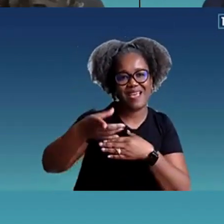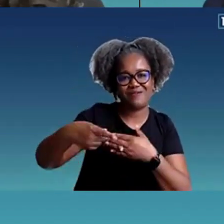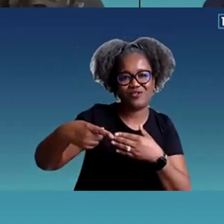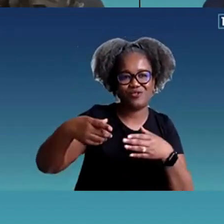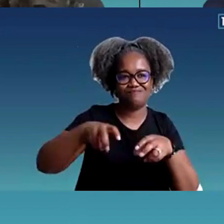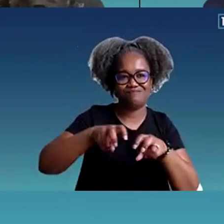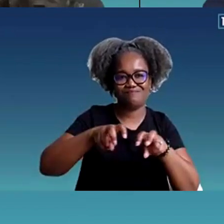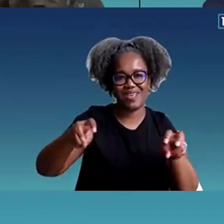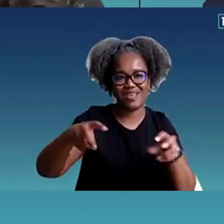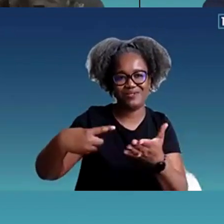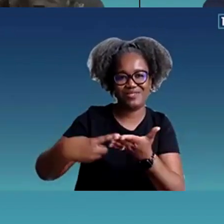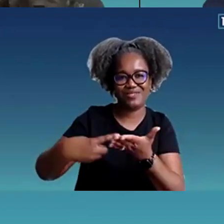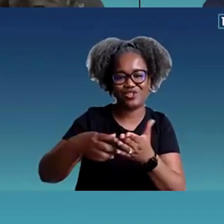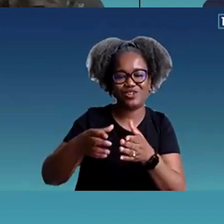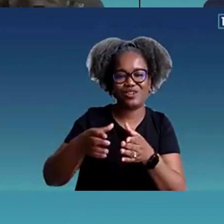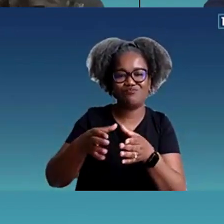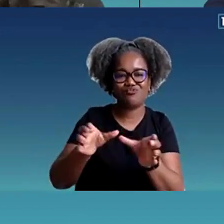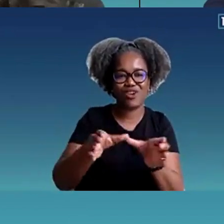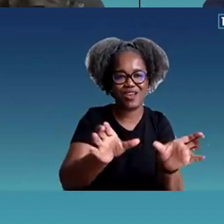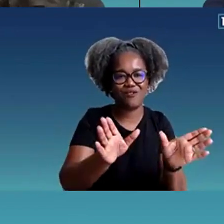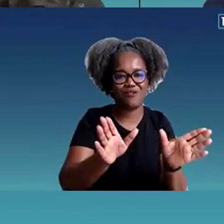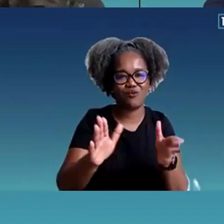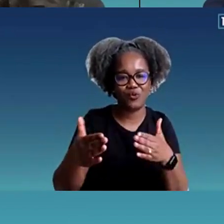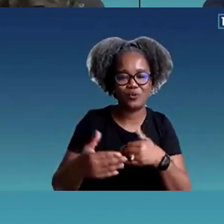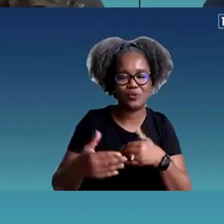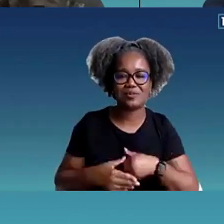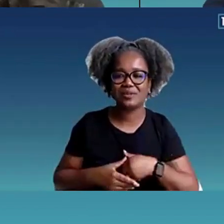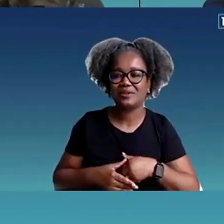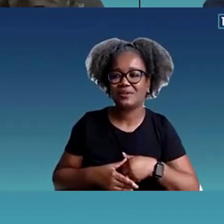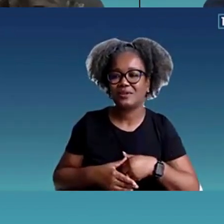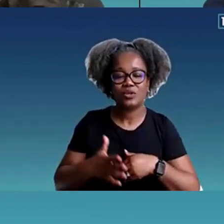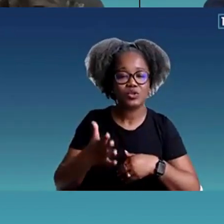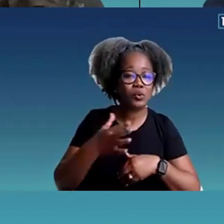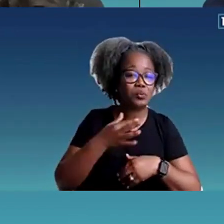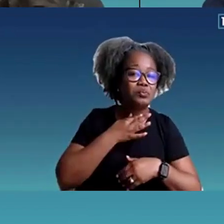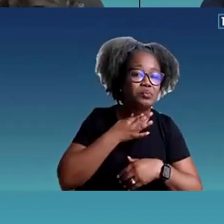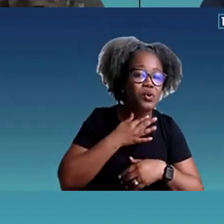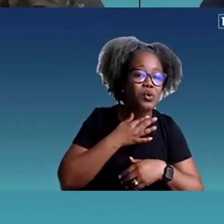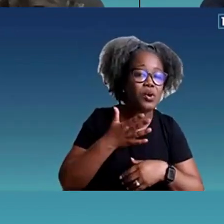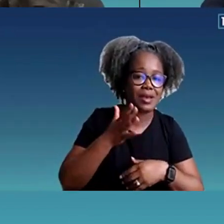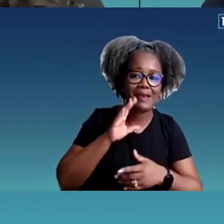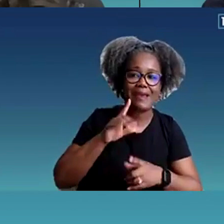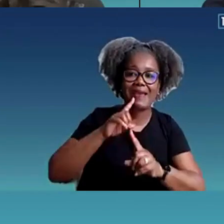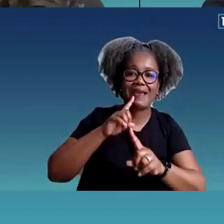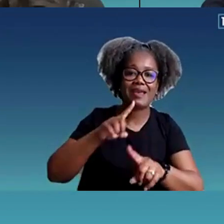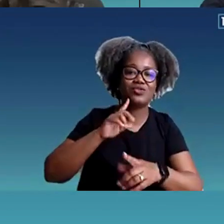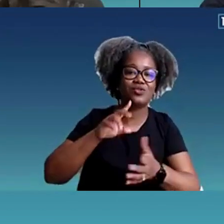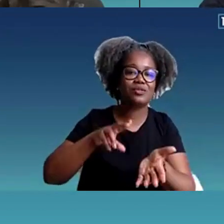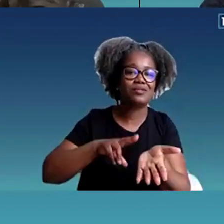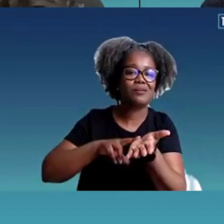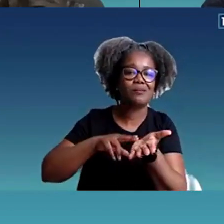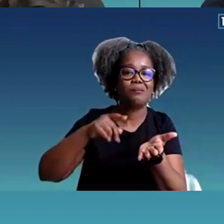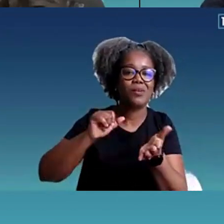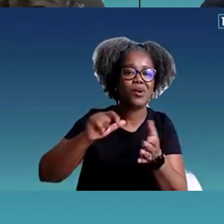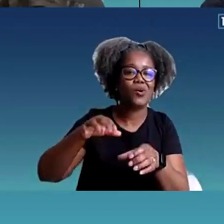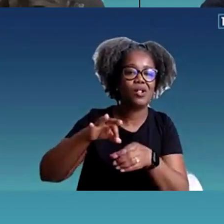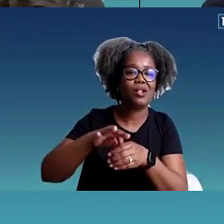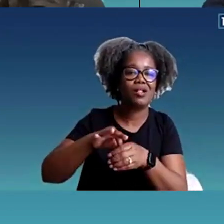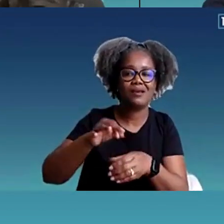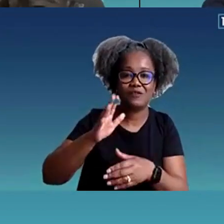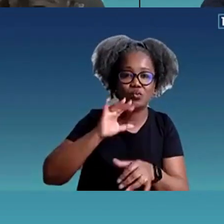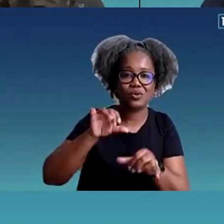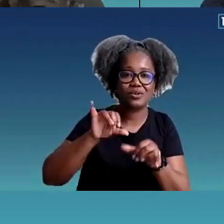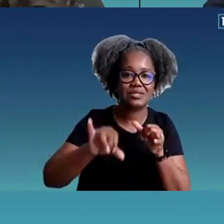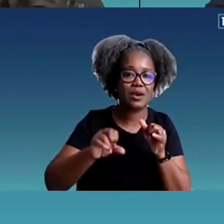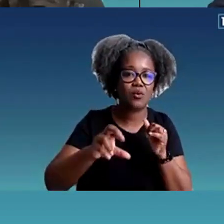take a second to answer this breakout poll. We want to know whether you're staying, and then we'll get to Sam's answer around where people should start.